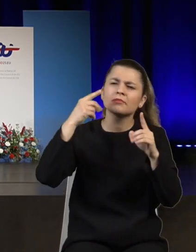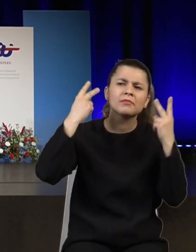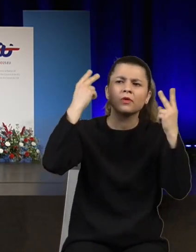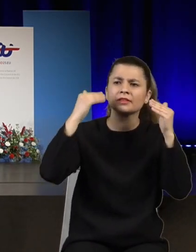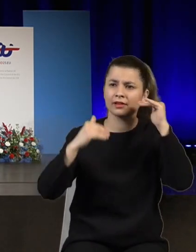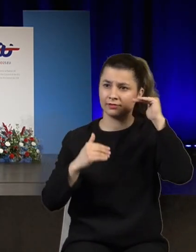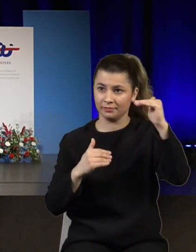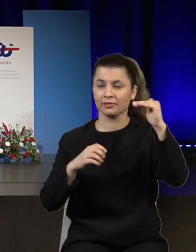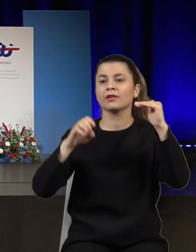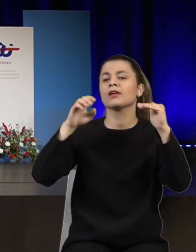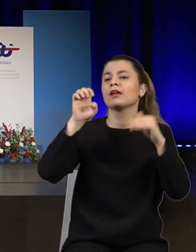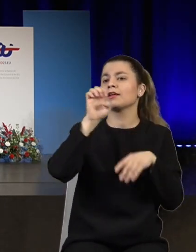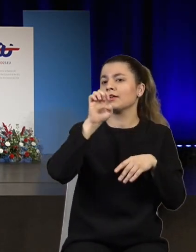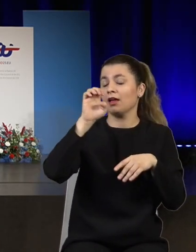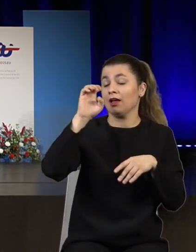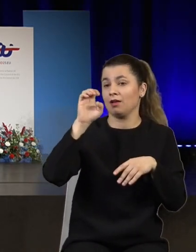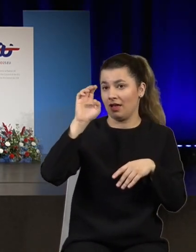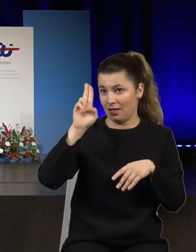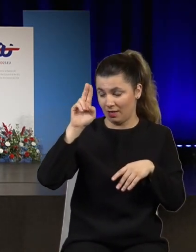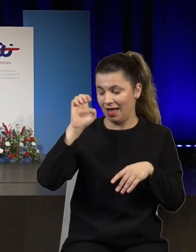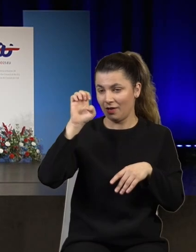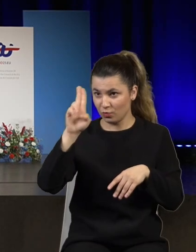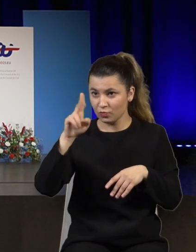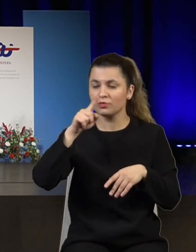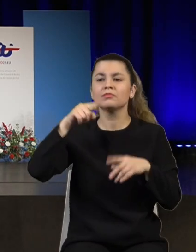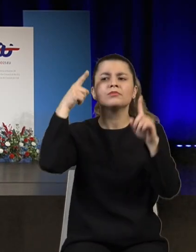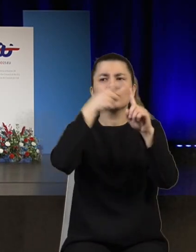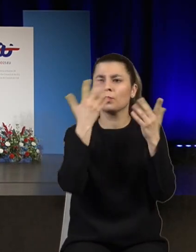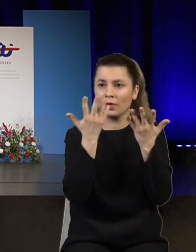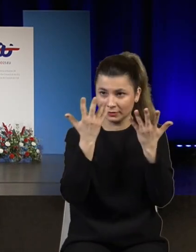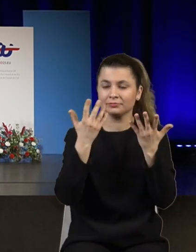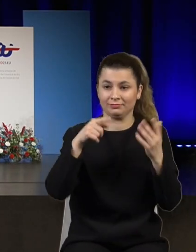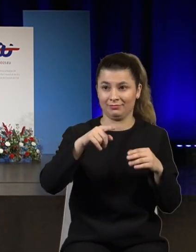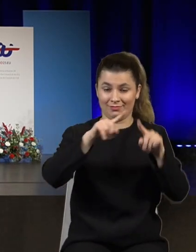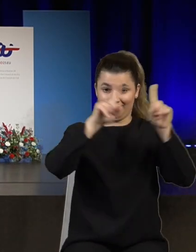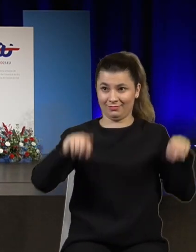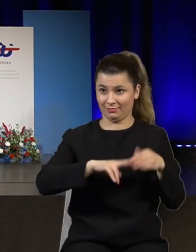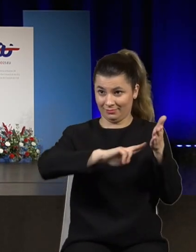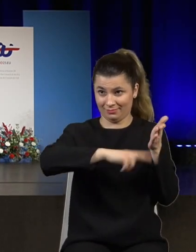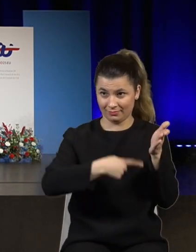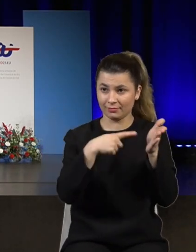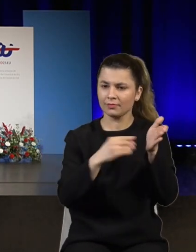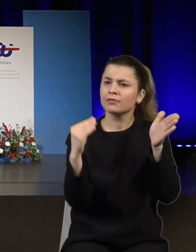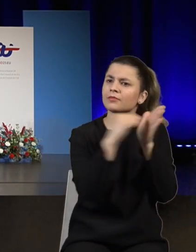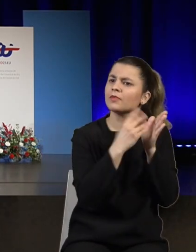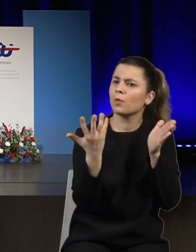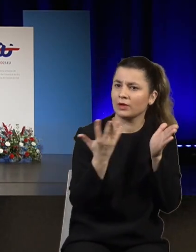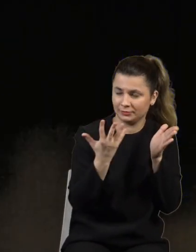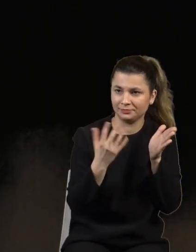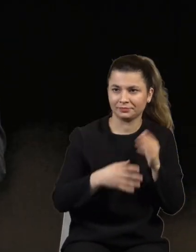And the treaty provides us with following answer. Territorial, social,